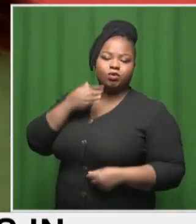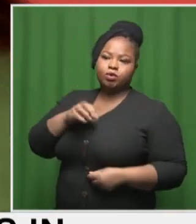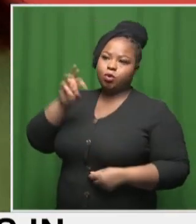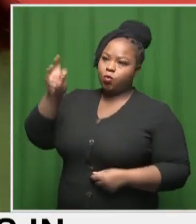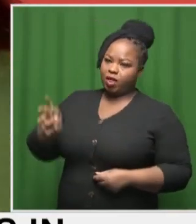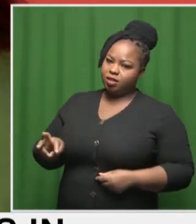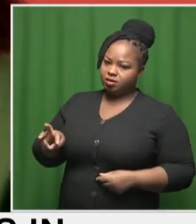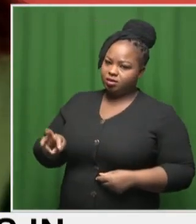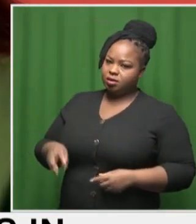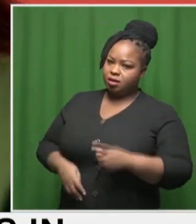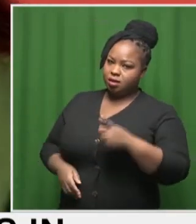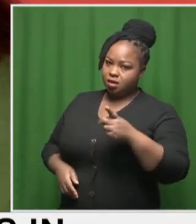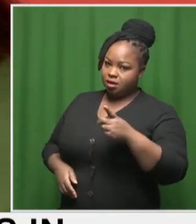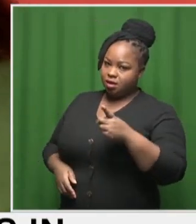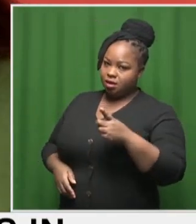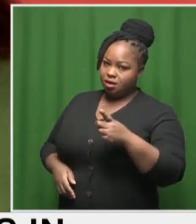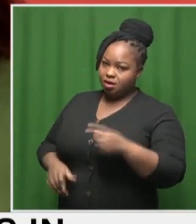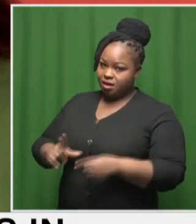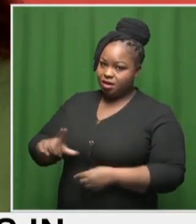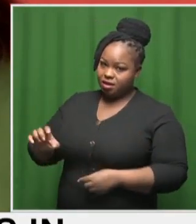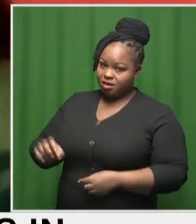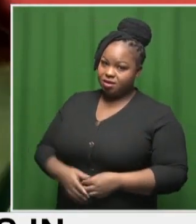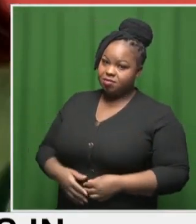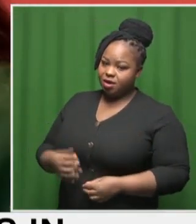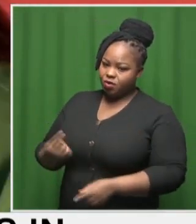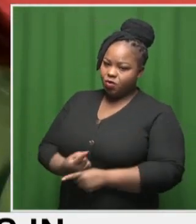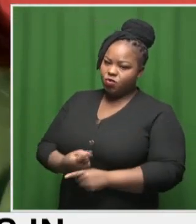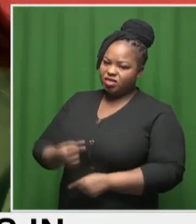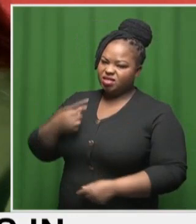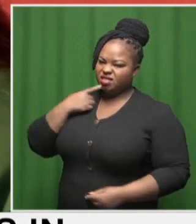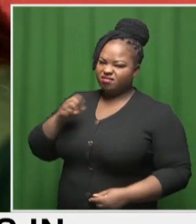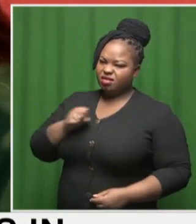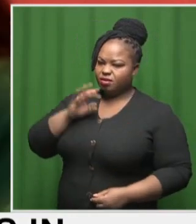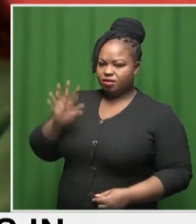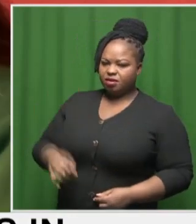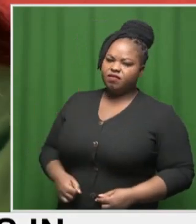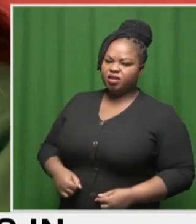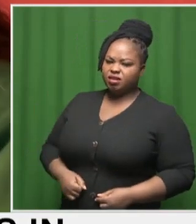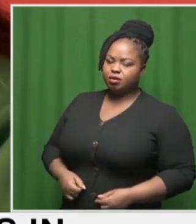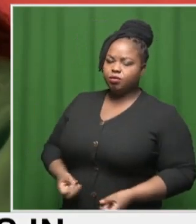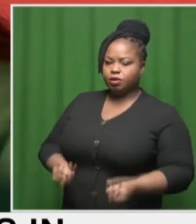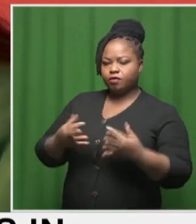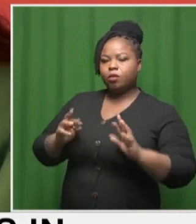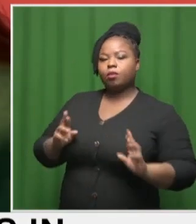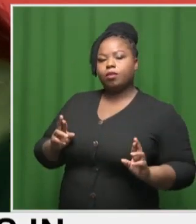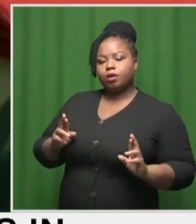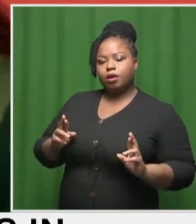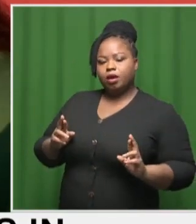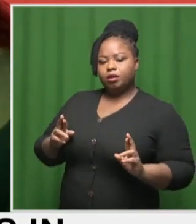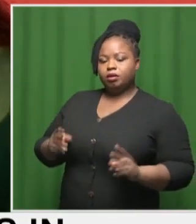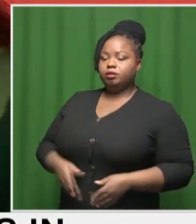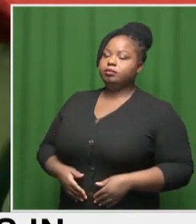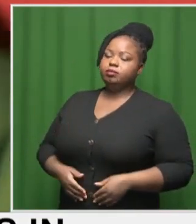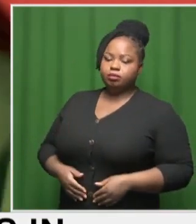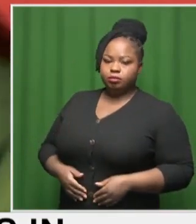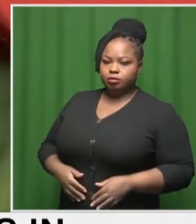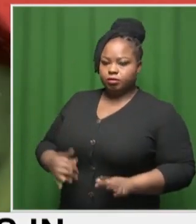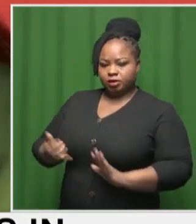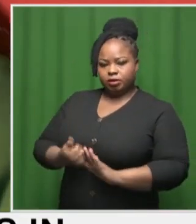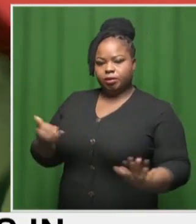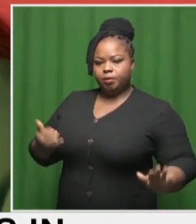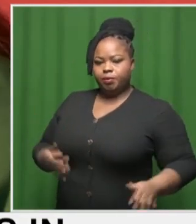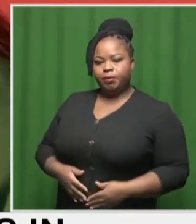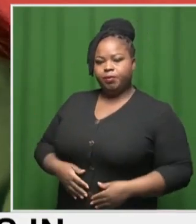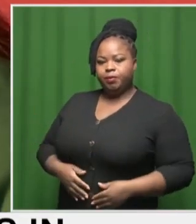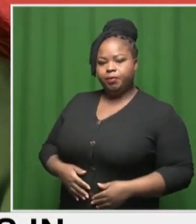Yes. Leanne, that's the game that I always say to people is going to give South African hope. They must not just beat